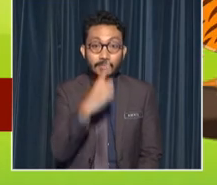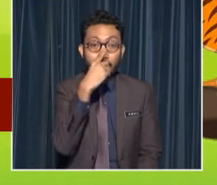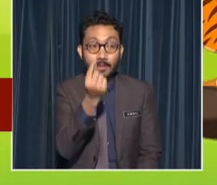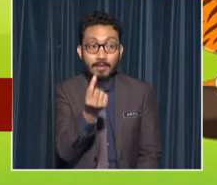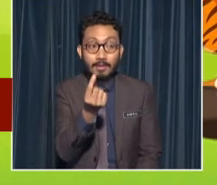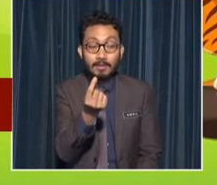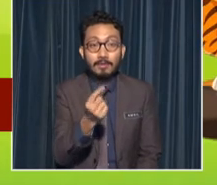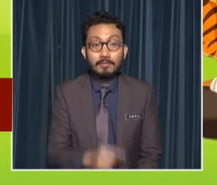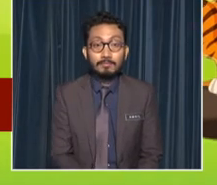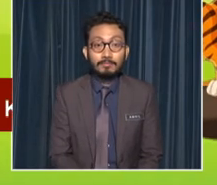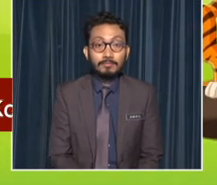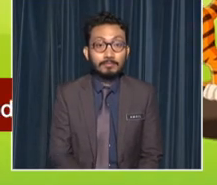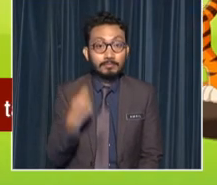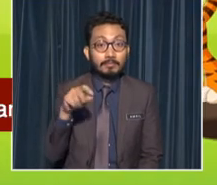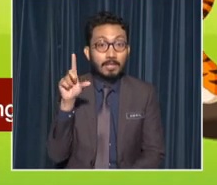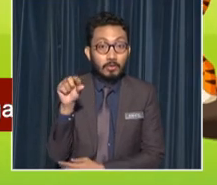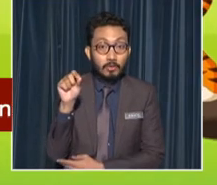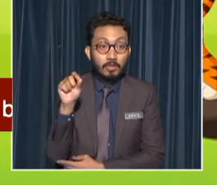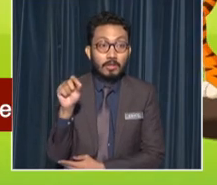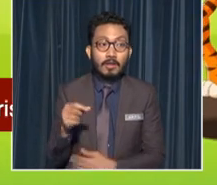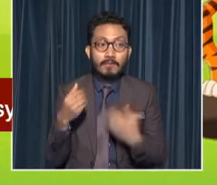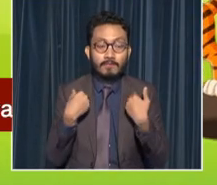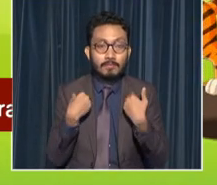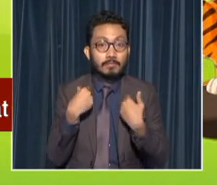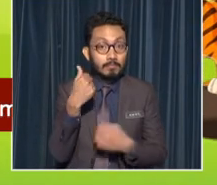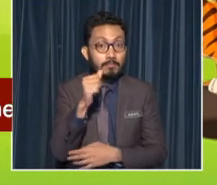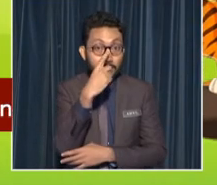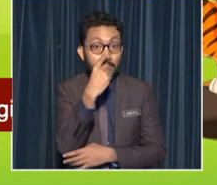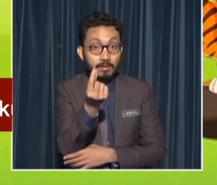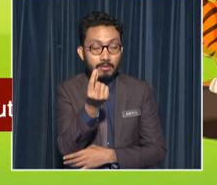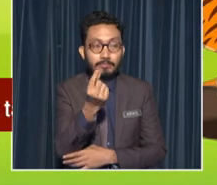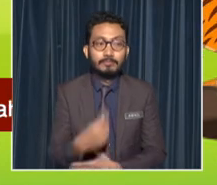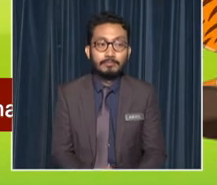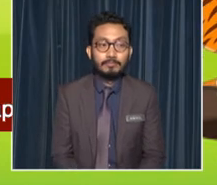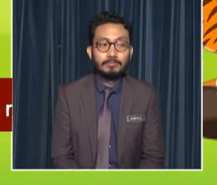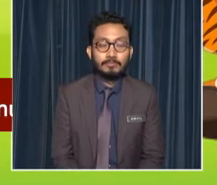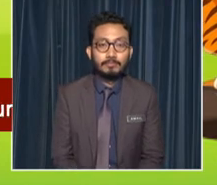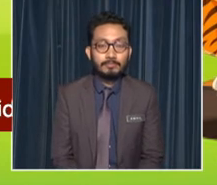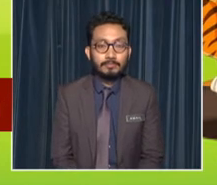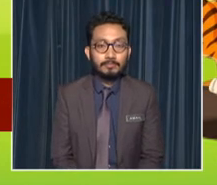Beak. The parrot has a beak.